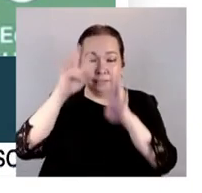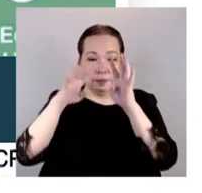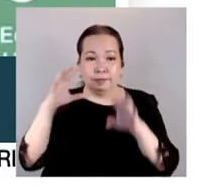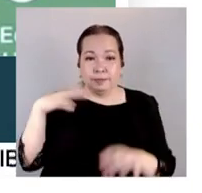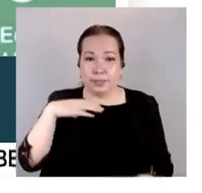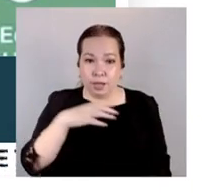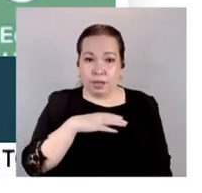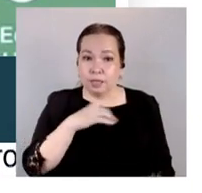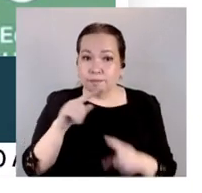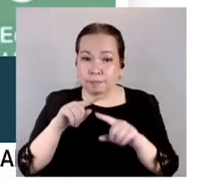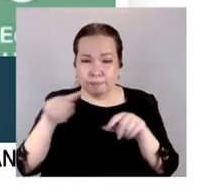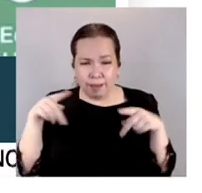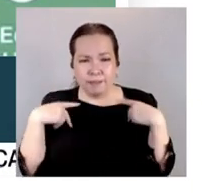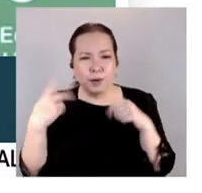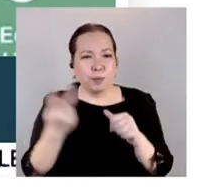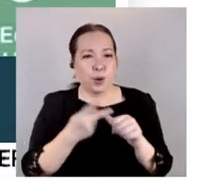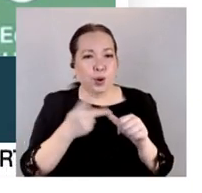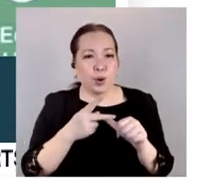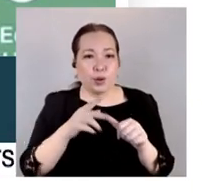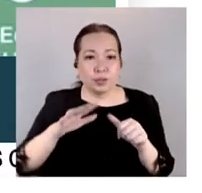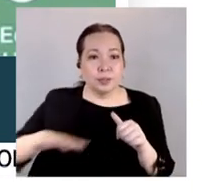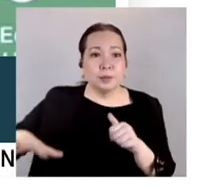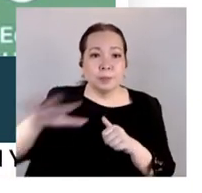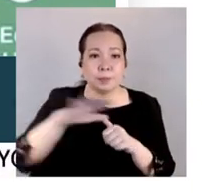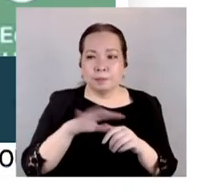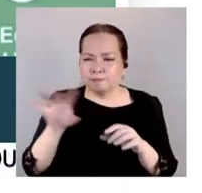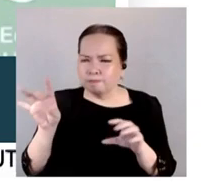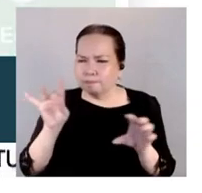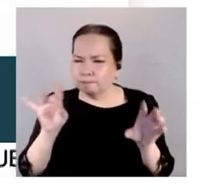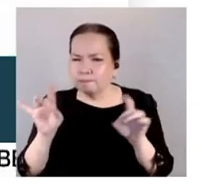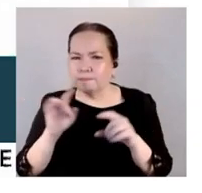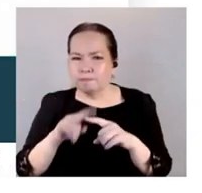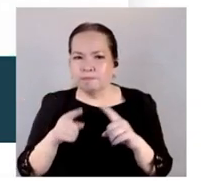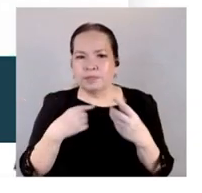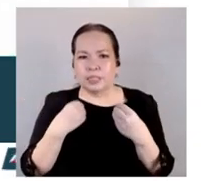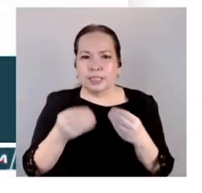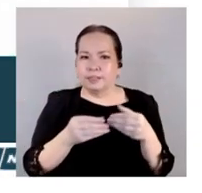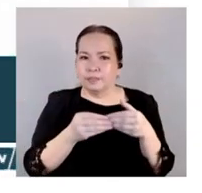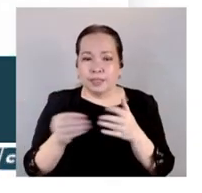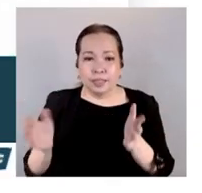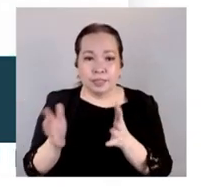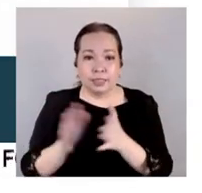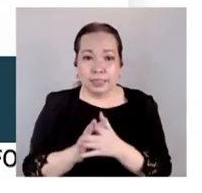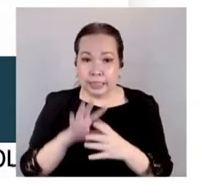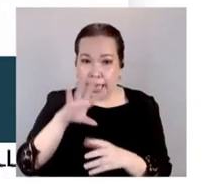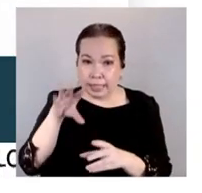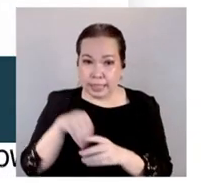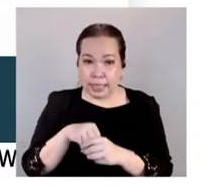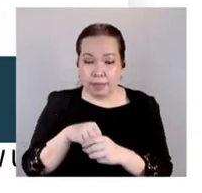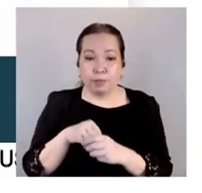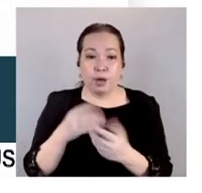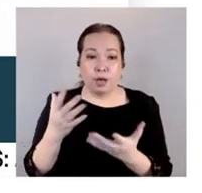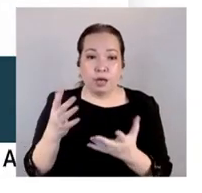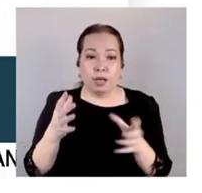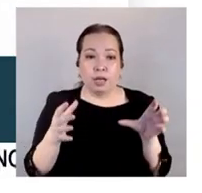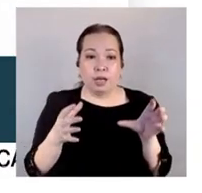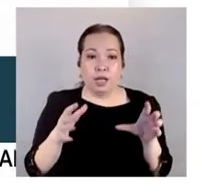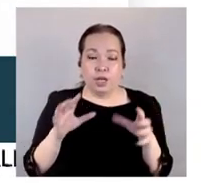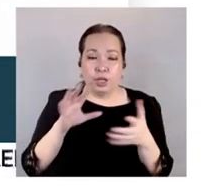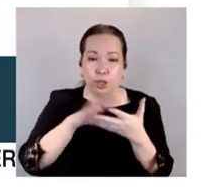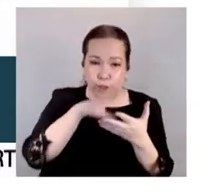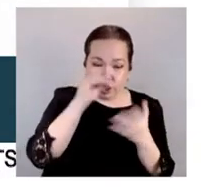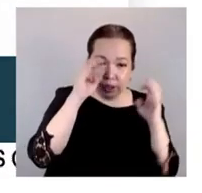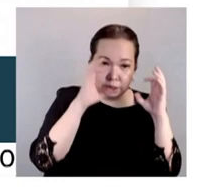have already been identified to guide the national innovation agenda. These include learning and education, health and